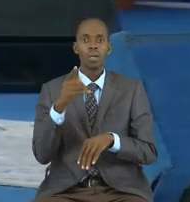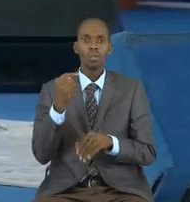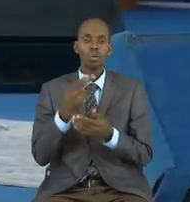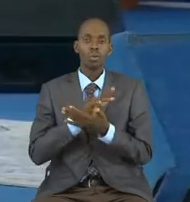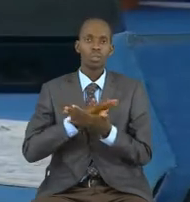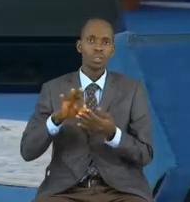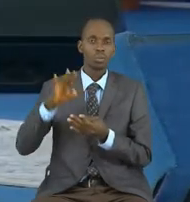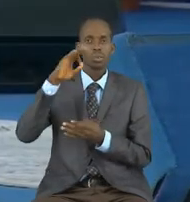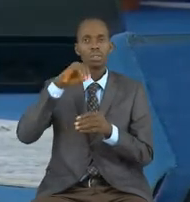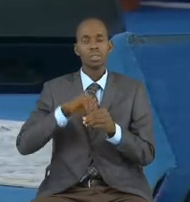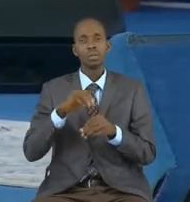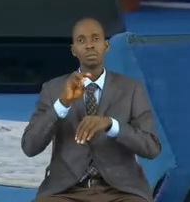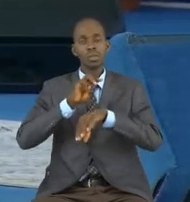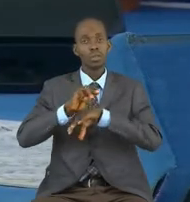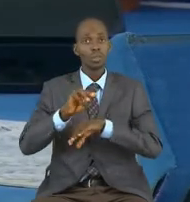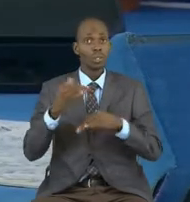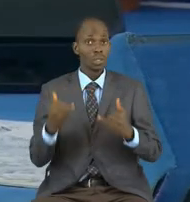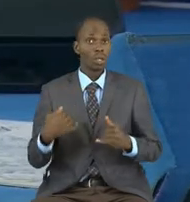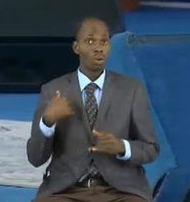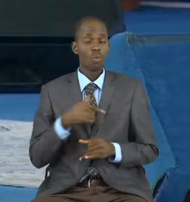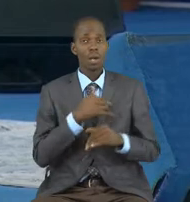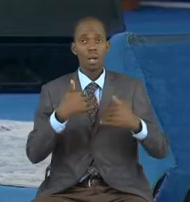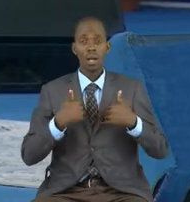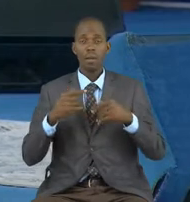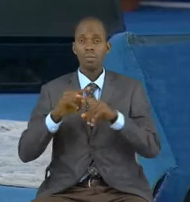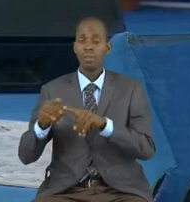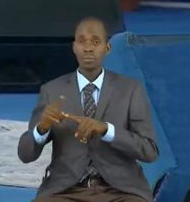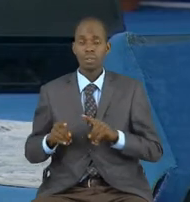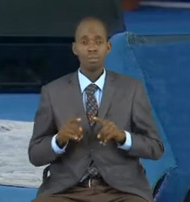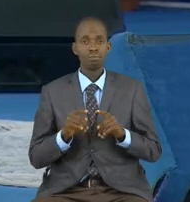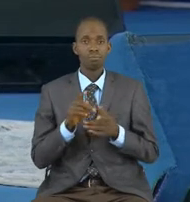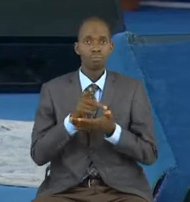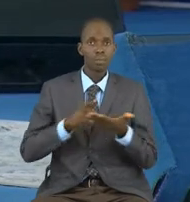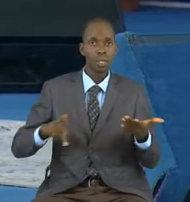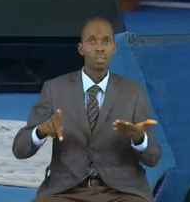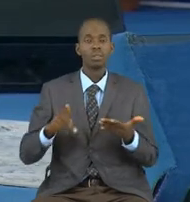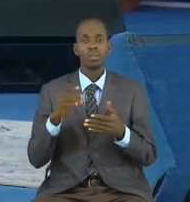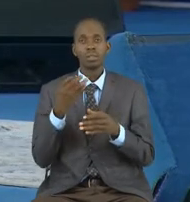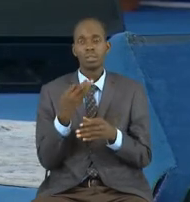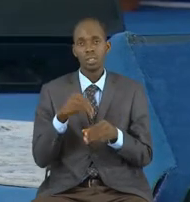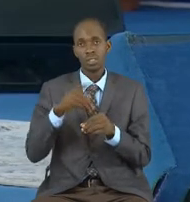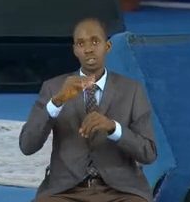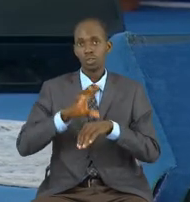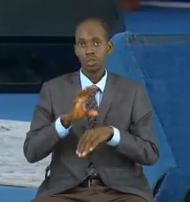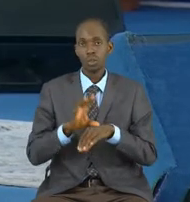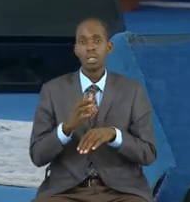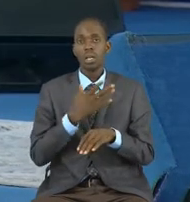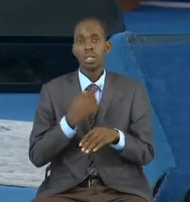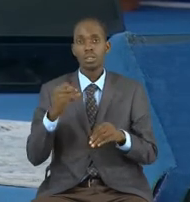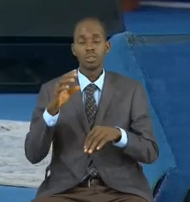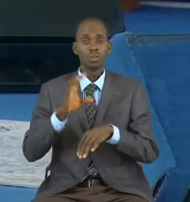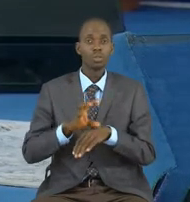the church. And the church, by and large, has deviated from what